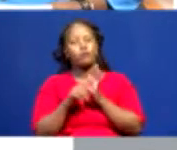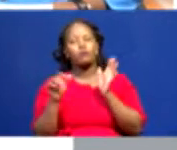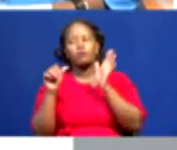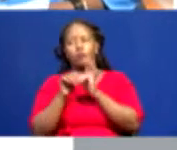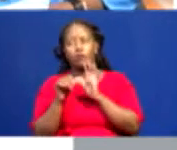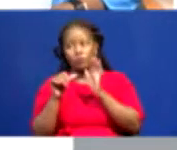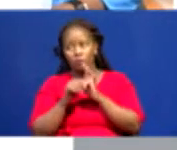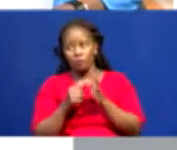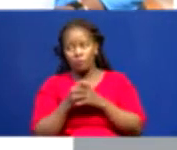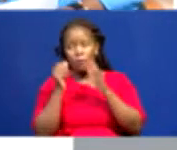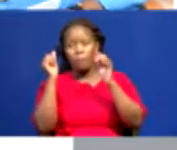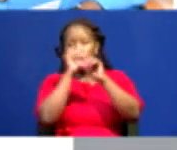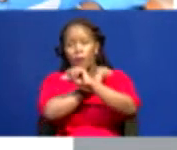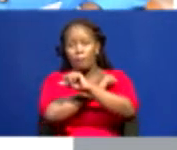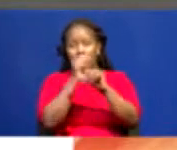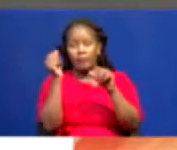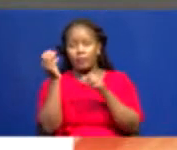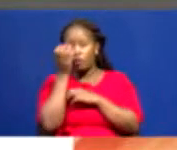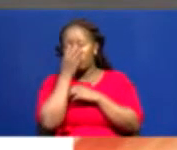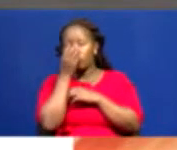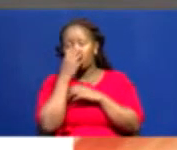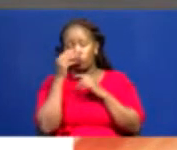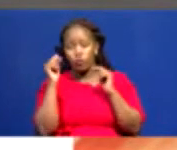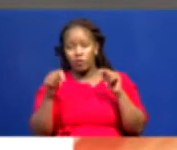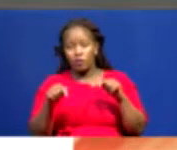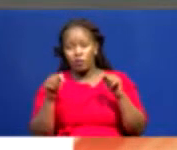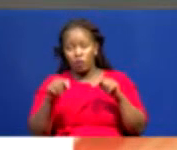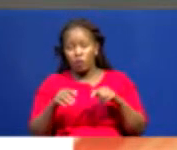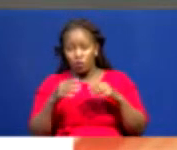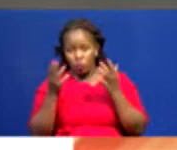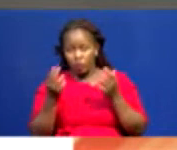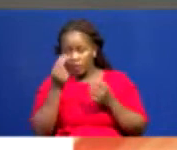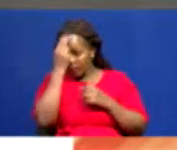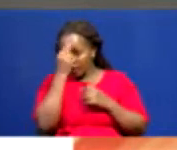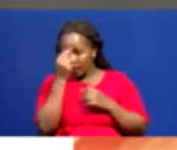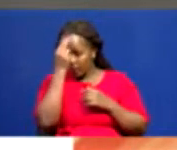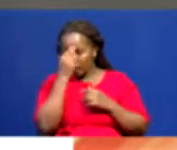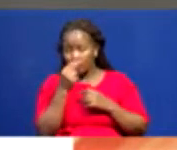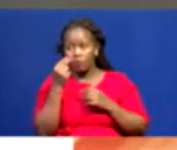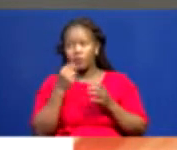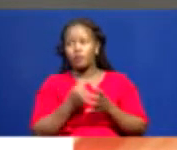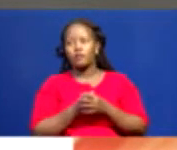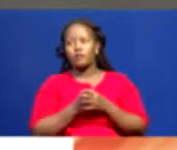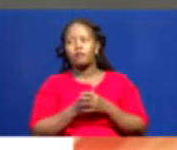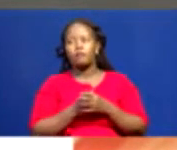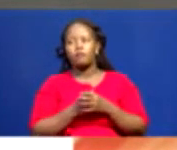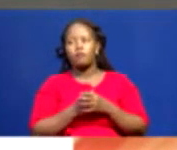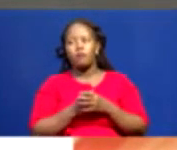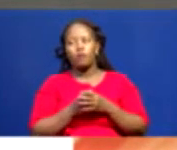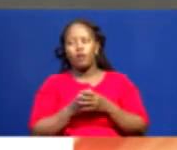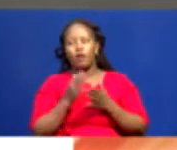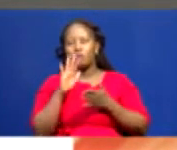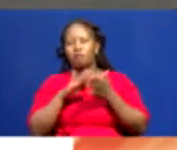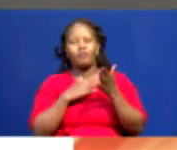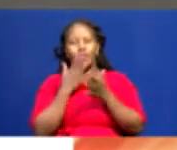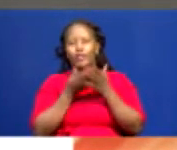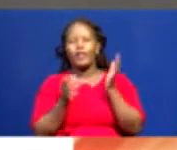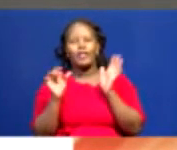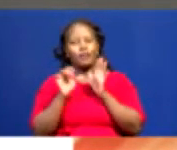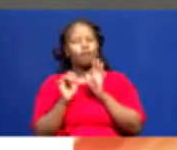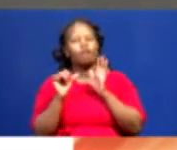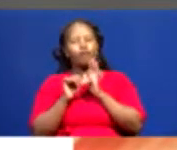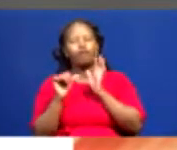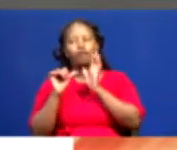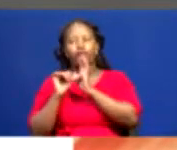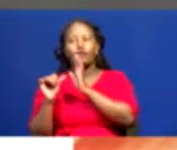William Ruto is expected in the county this afternoon. Okware is the network issue, but we're looking forward